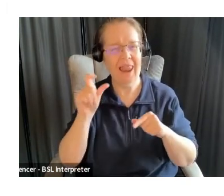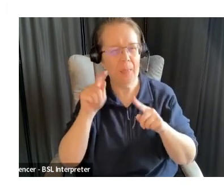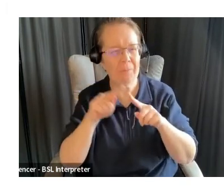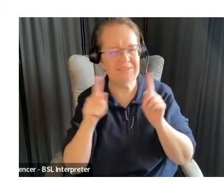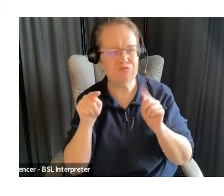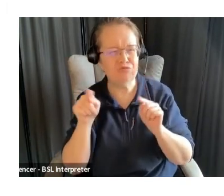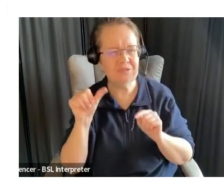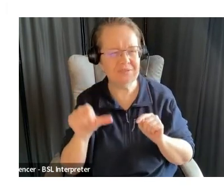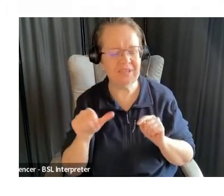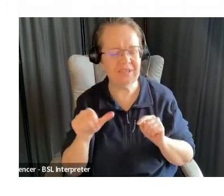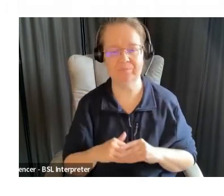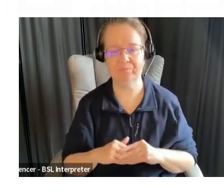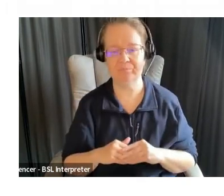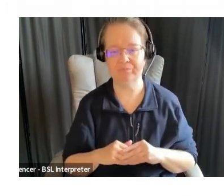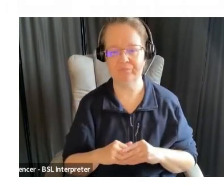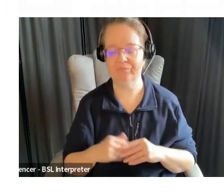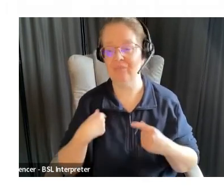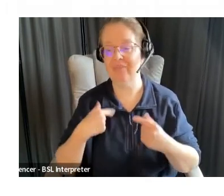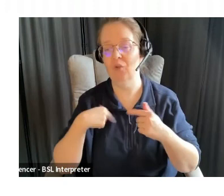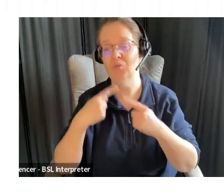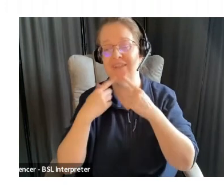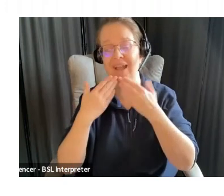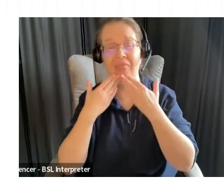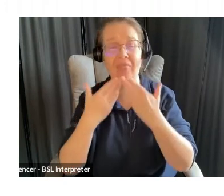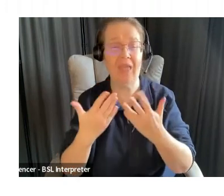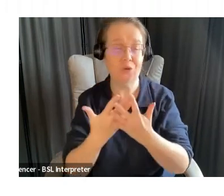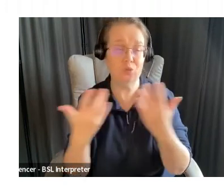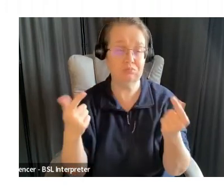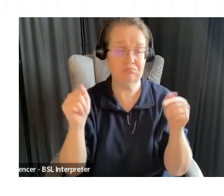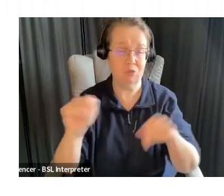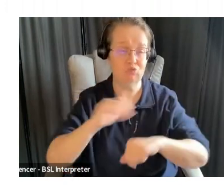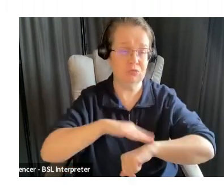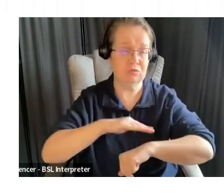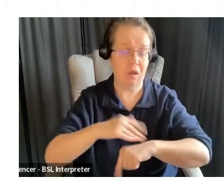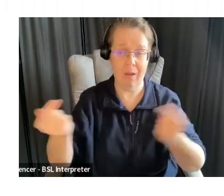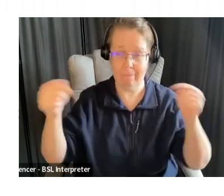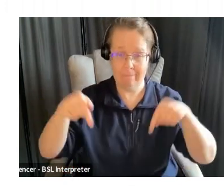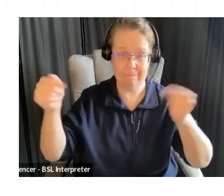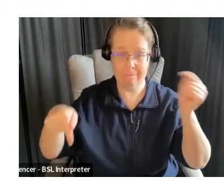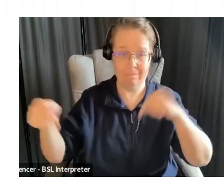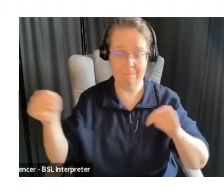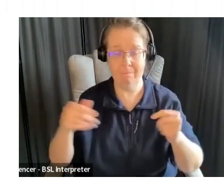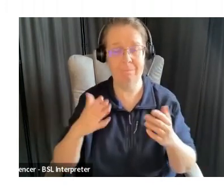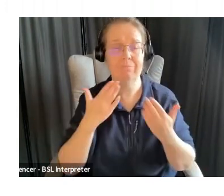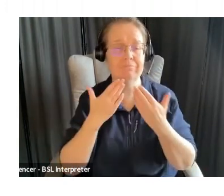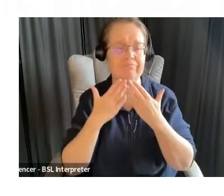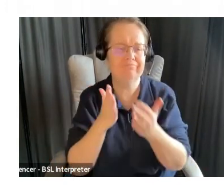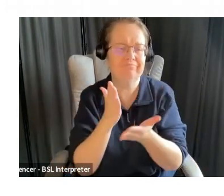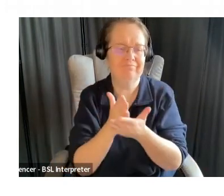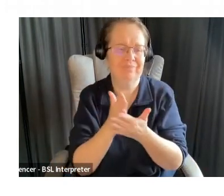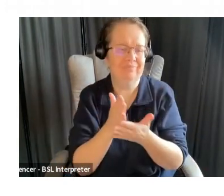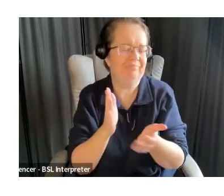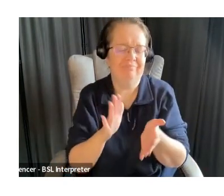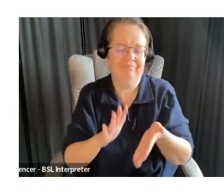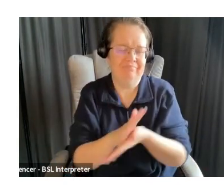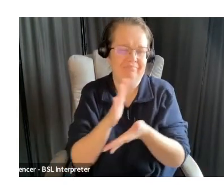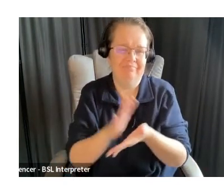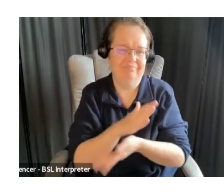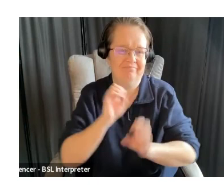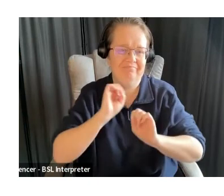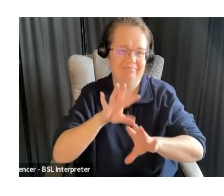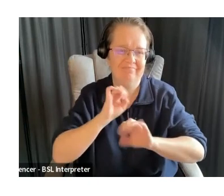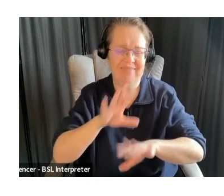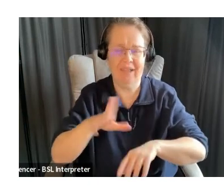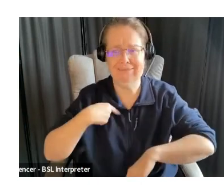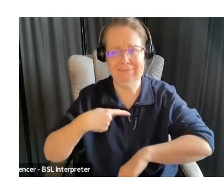there. So guys, I want to thank you all very much for your time today. It's been an absolute pleasure, but we have